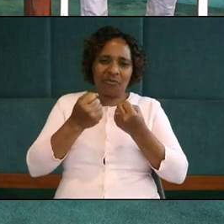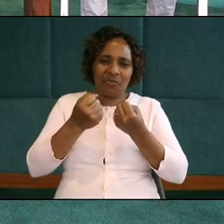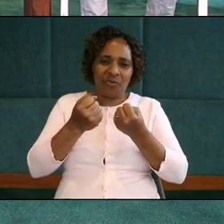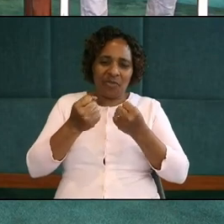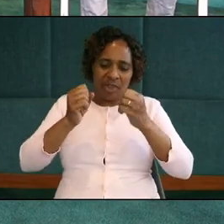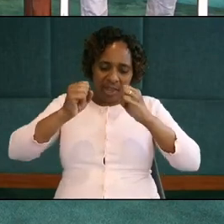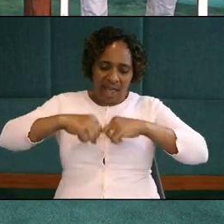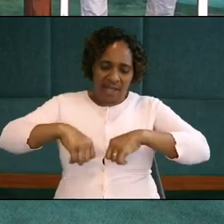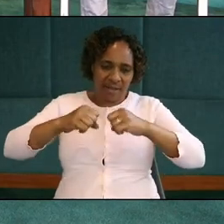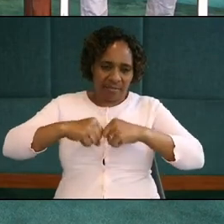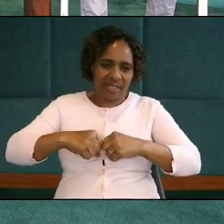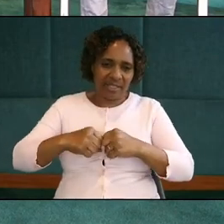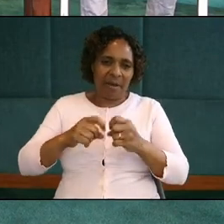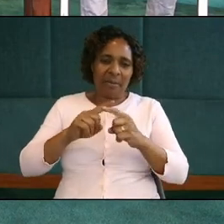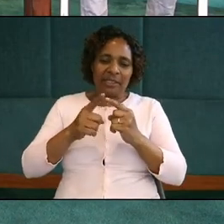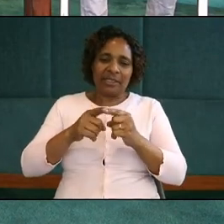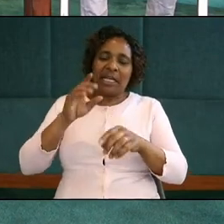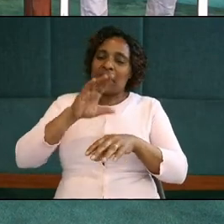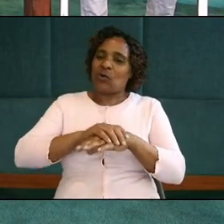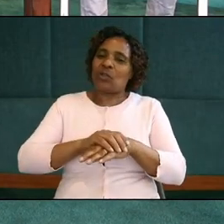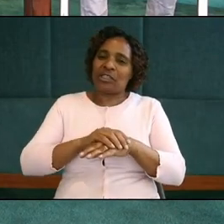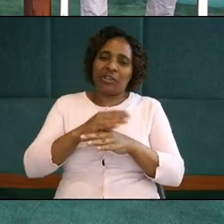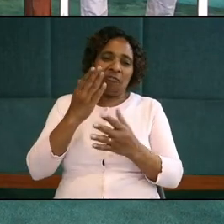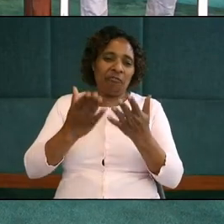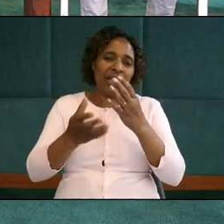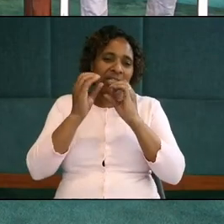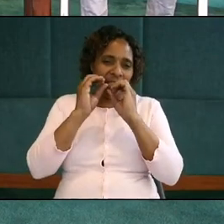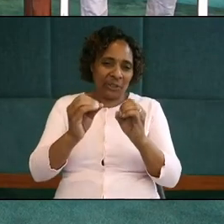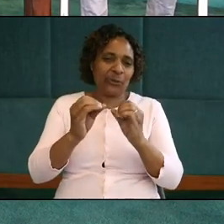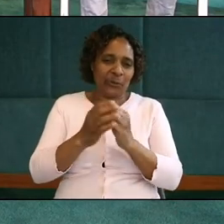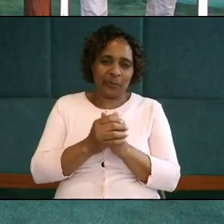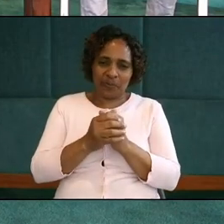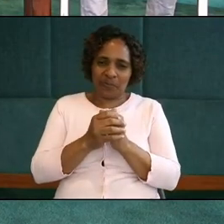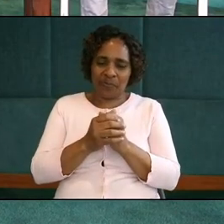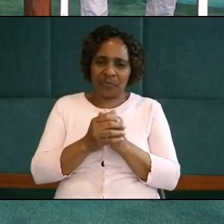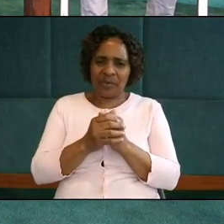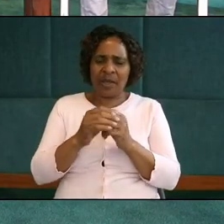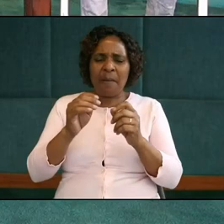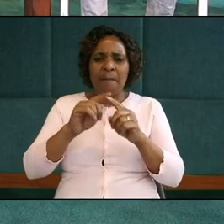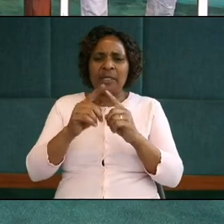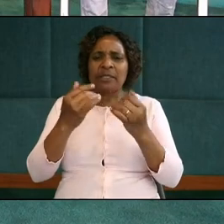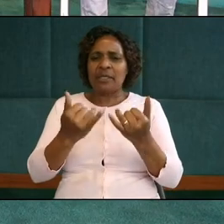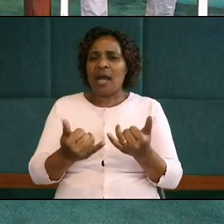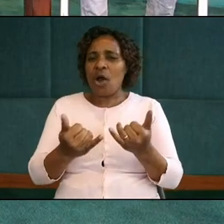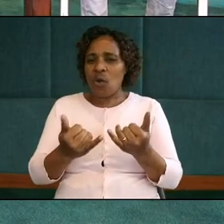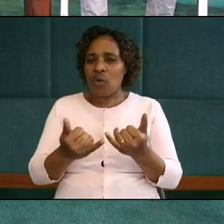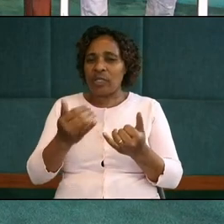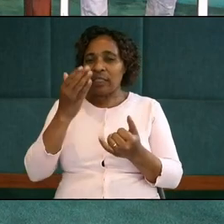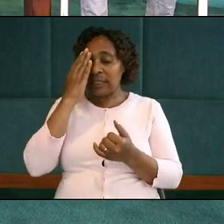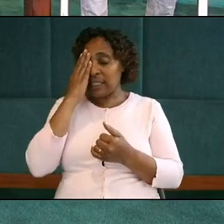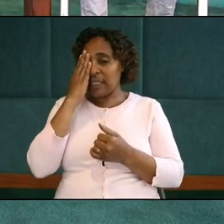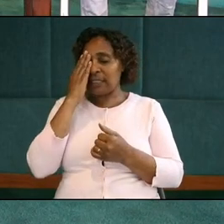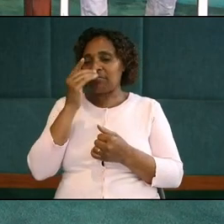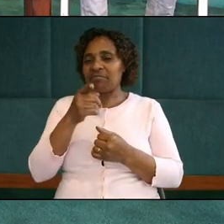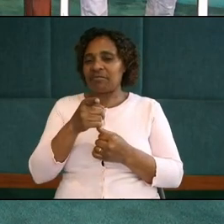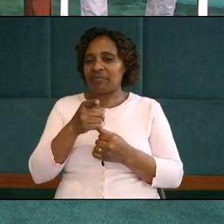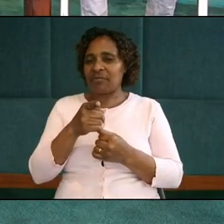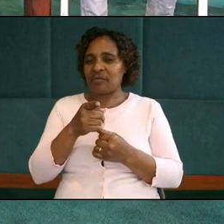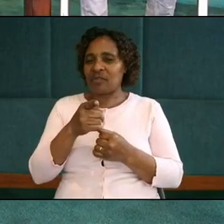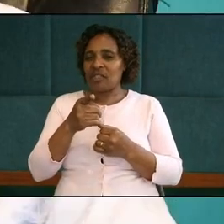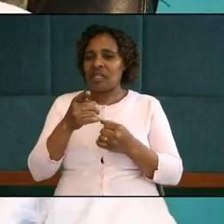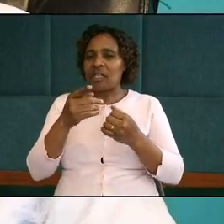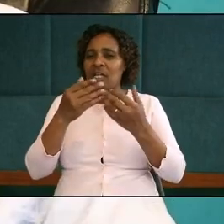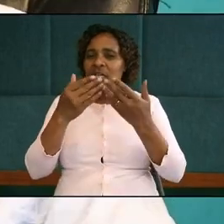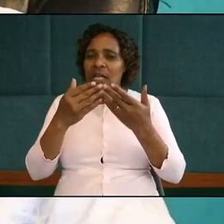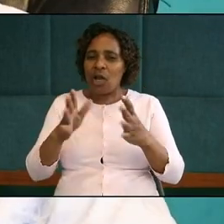Mm. But he was unfairly struck down. I, from you, my side. Yeah. But for the case of the Israelites, you know, they've lost the Ark of the